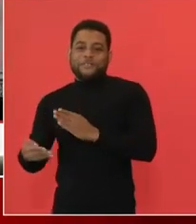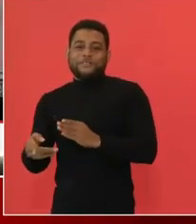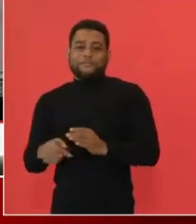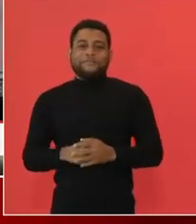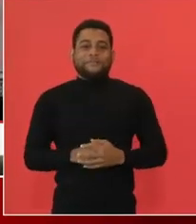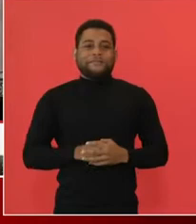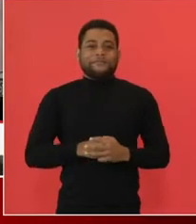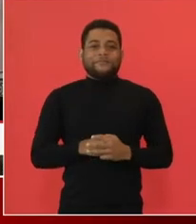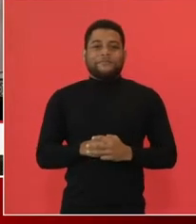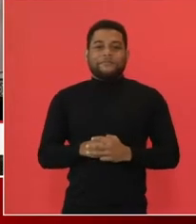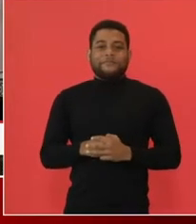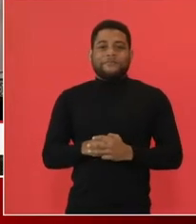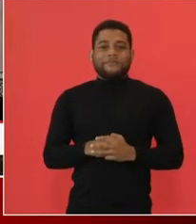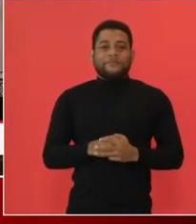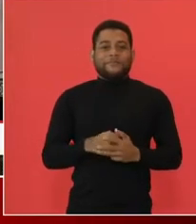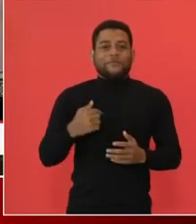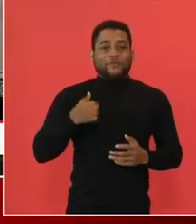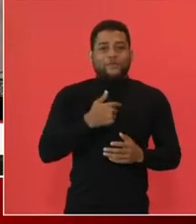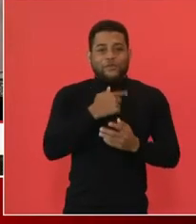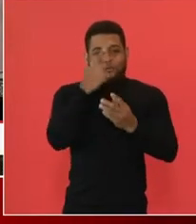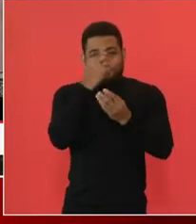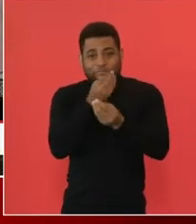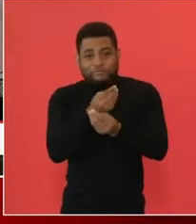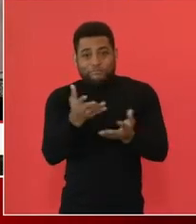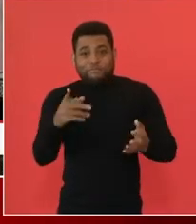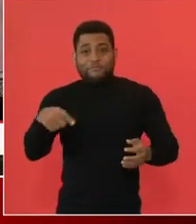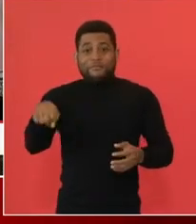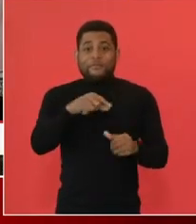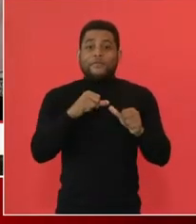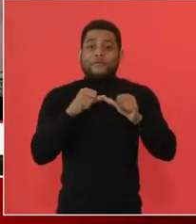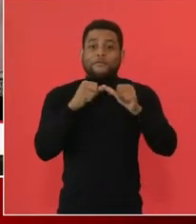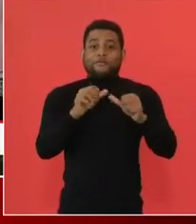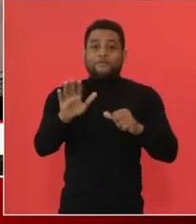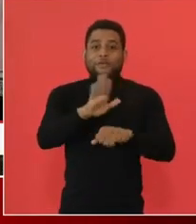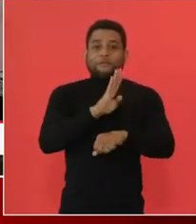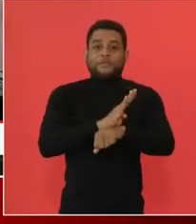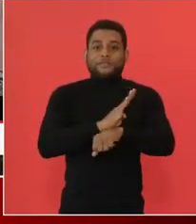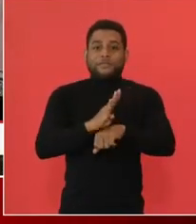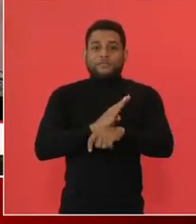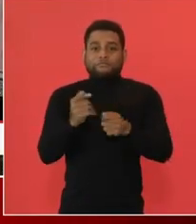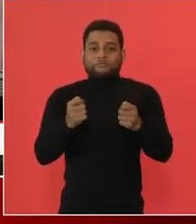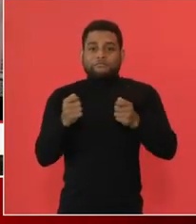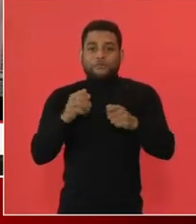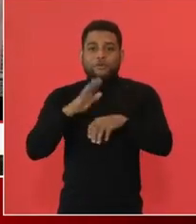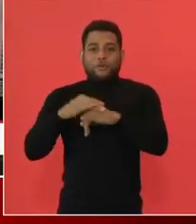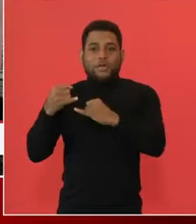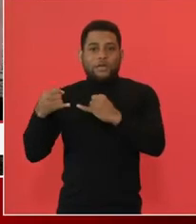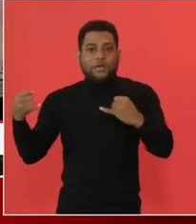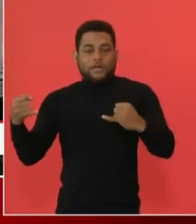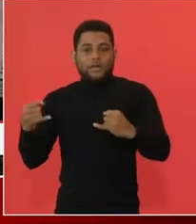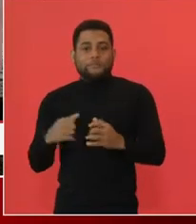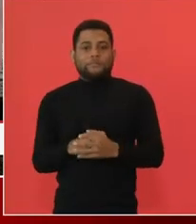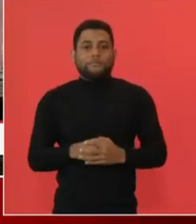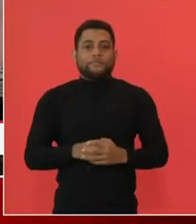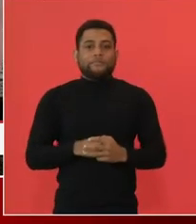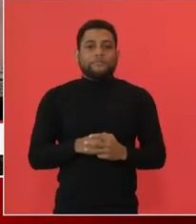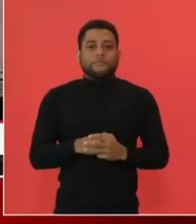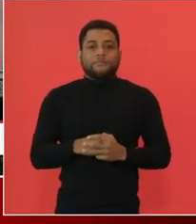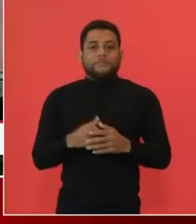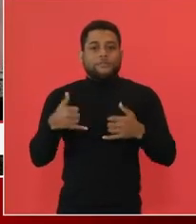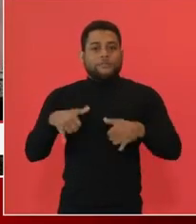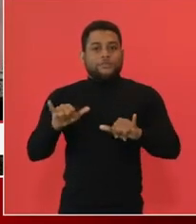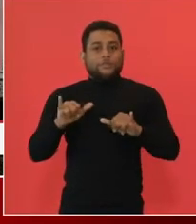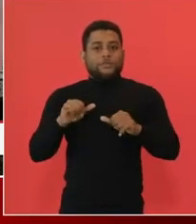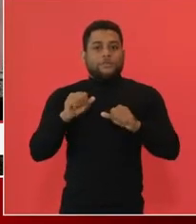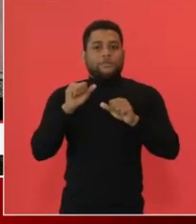people to handle the business that can be handled online, and that's the vast majority of